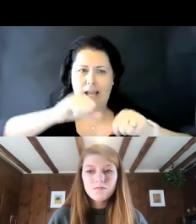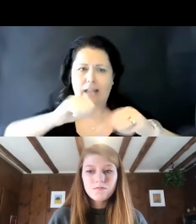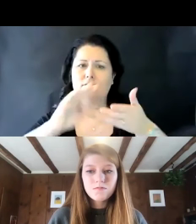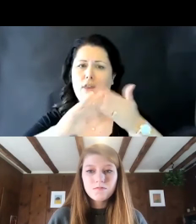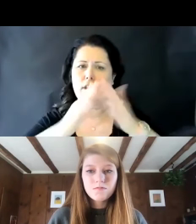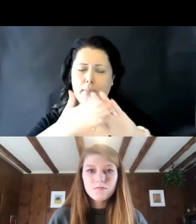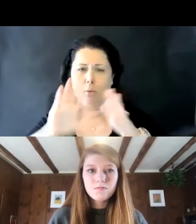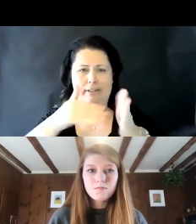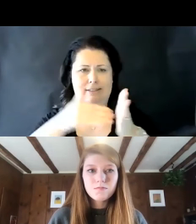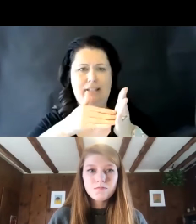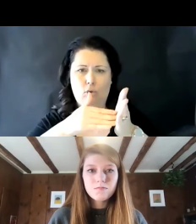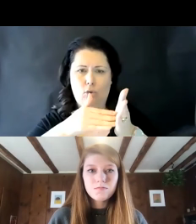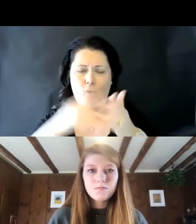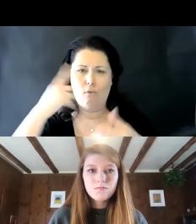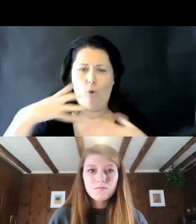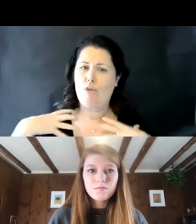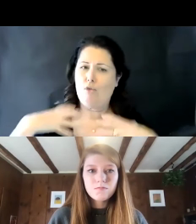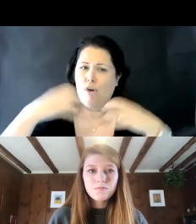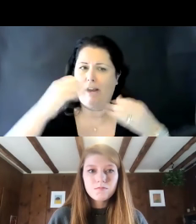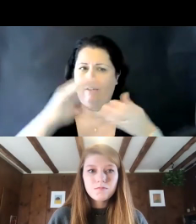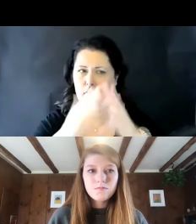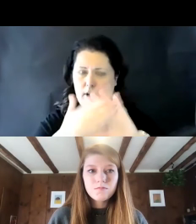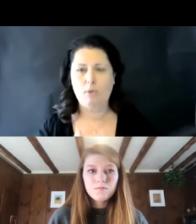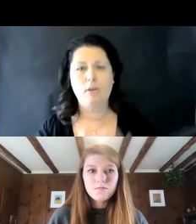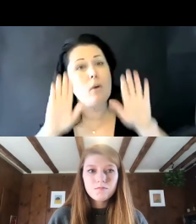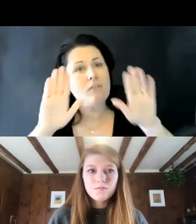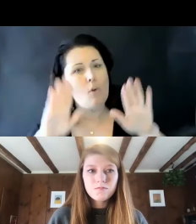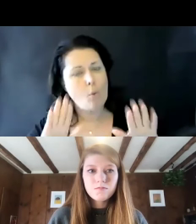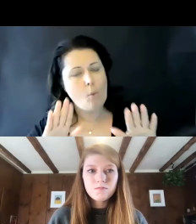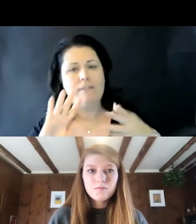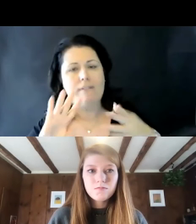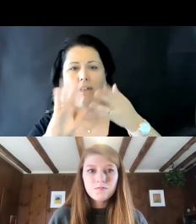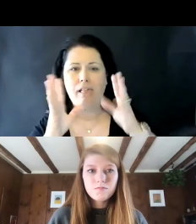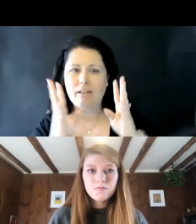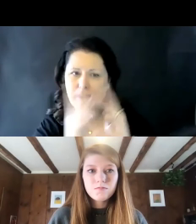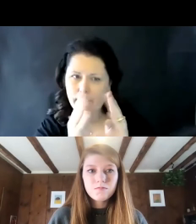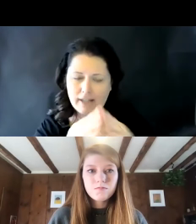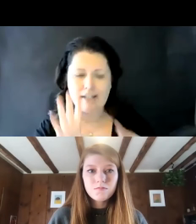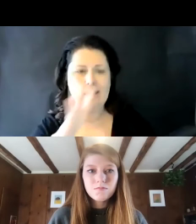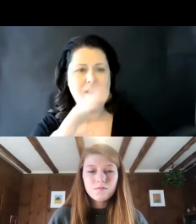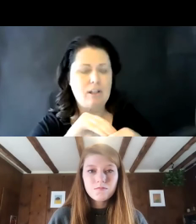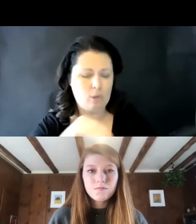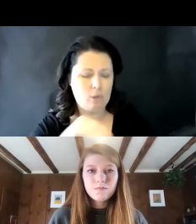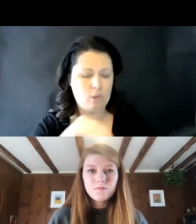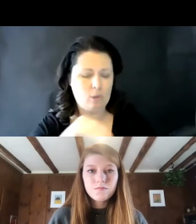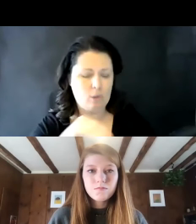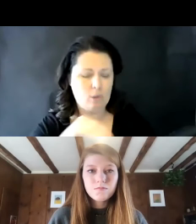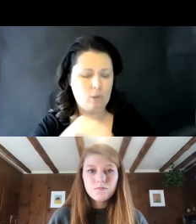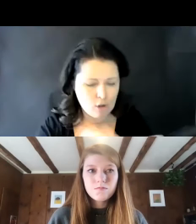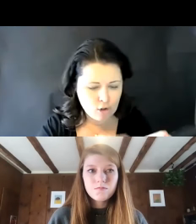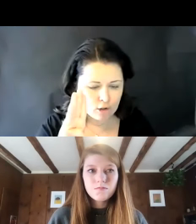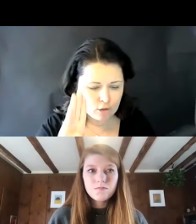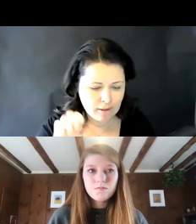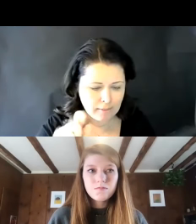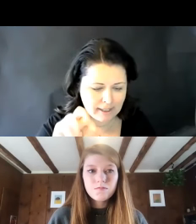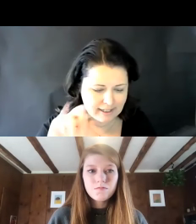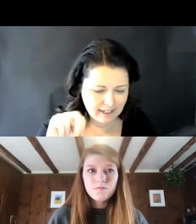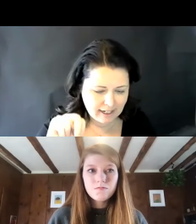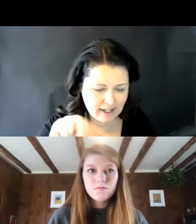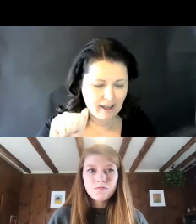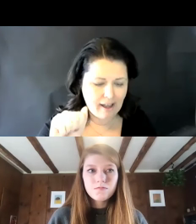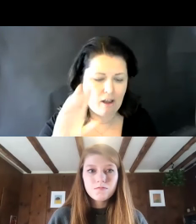opportunity. We have our wonderful steering committee, including Dr. Bettina Hoppner, the co-director, along